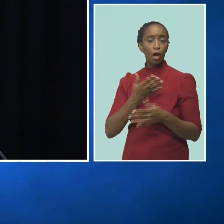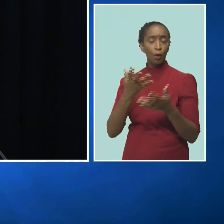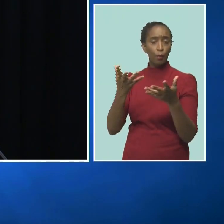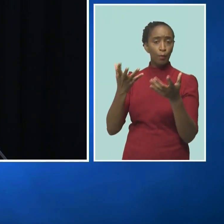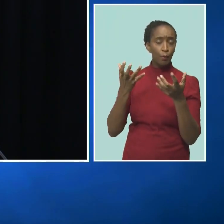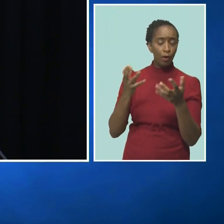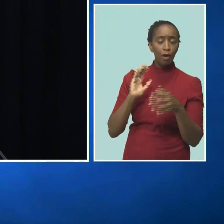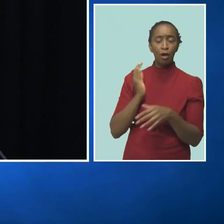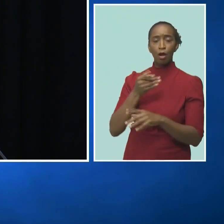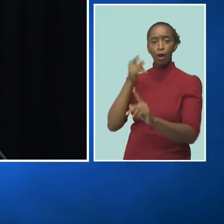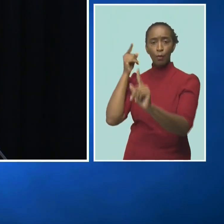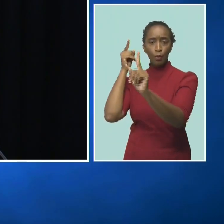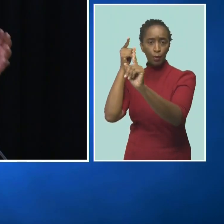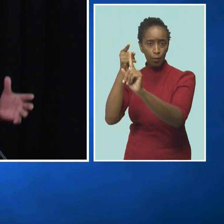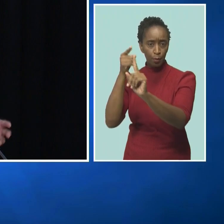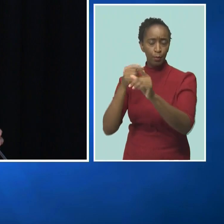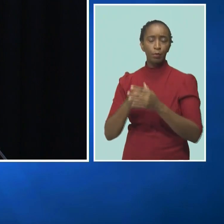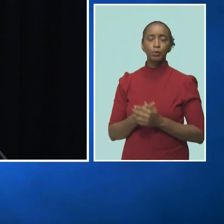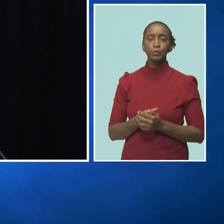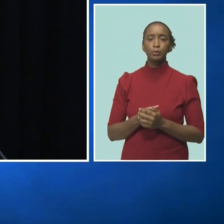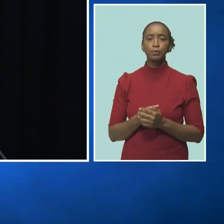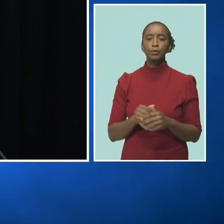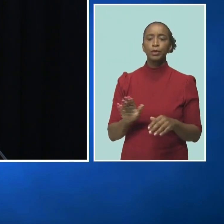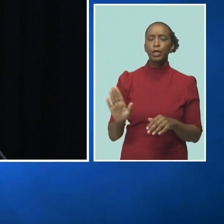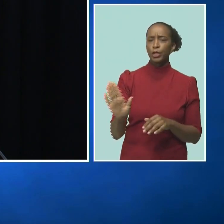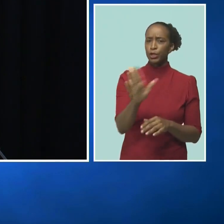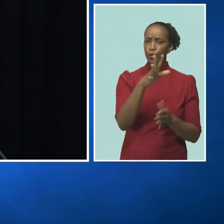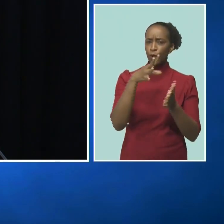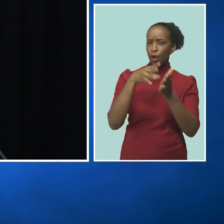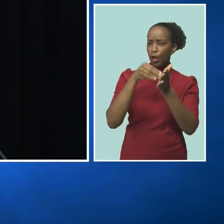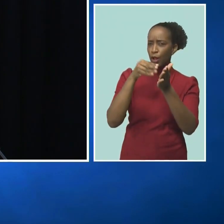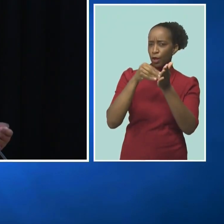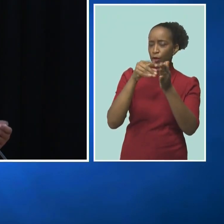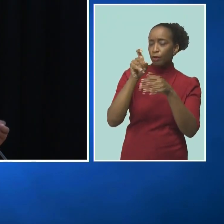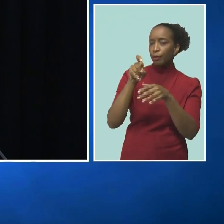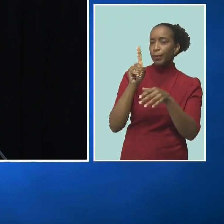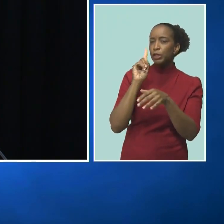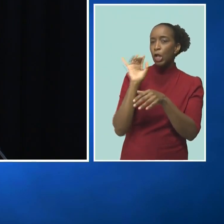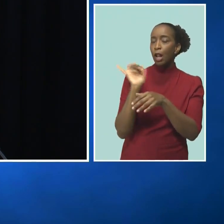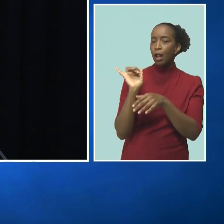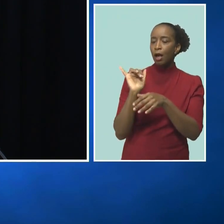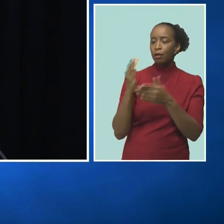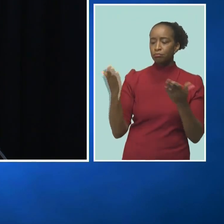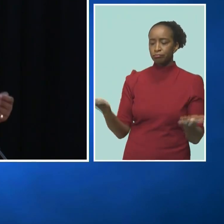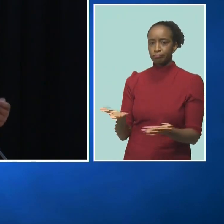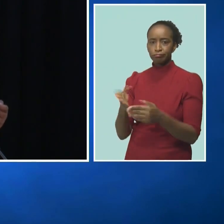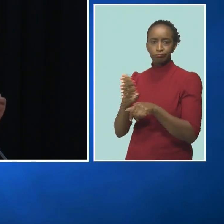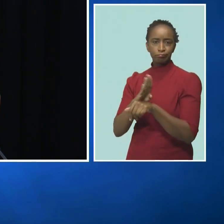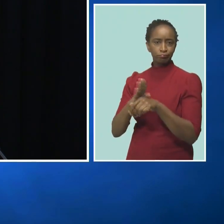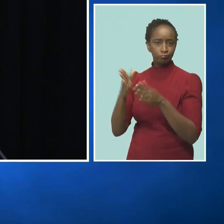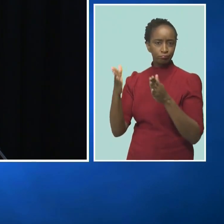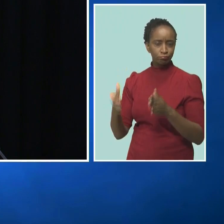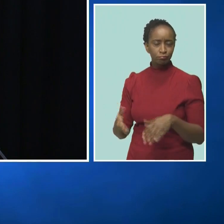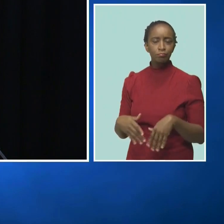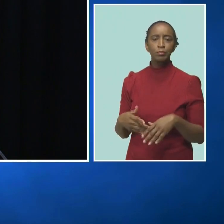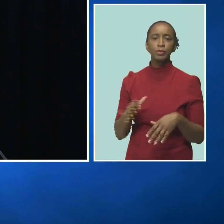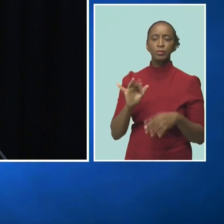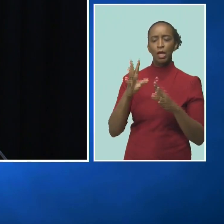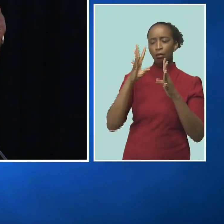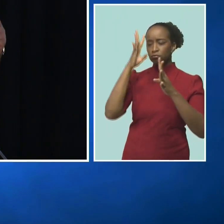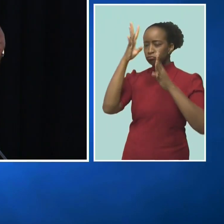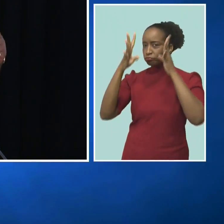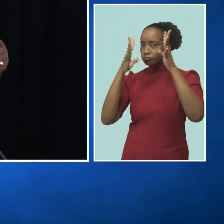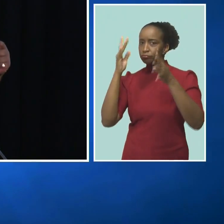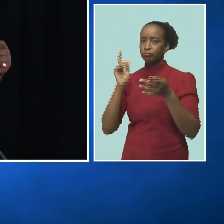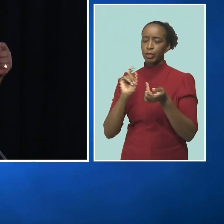as a people, and therefore your learning experience must now reflect one of Bajaness, innovation, agility, but also thinking